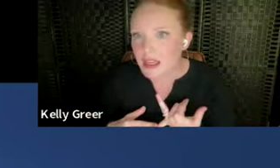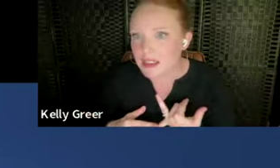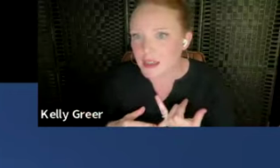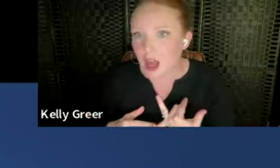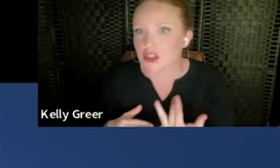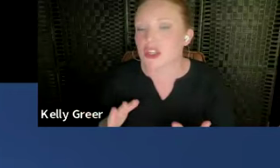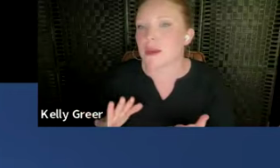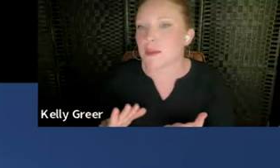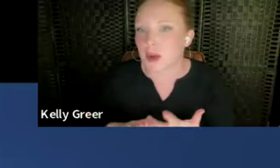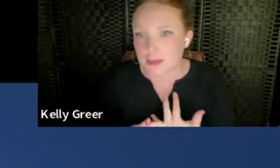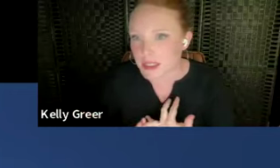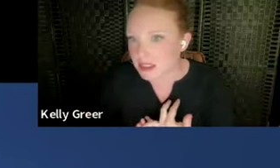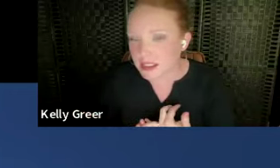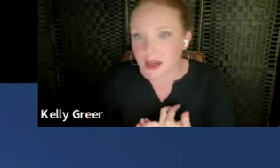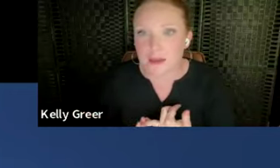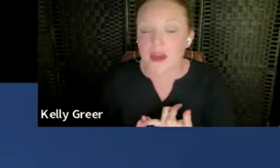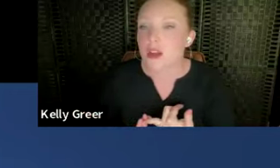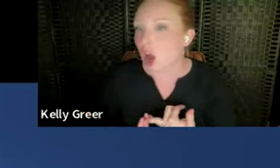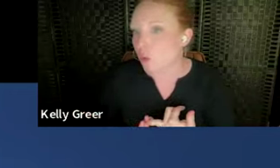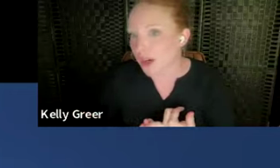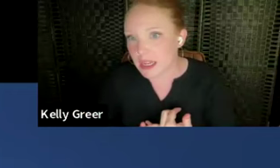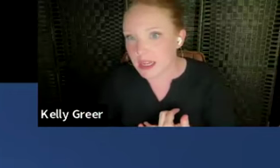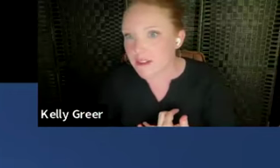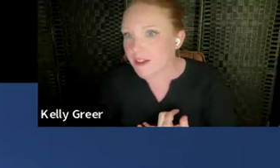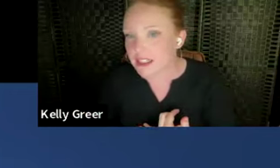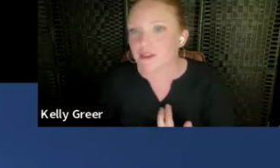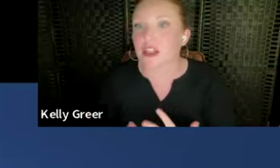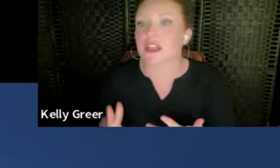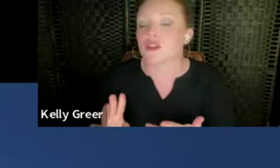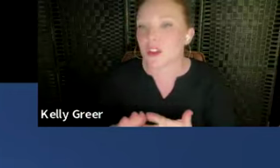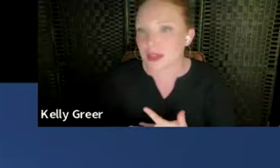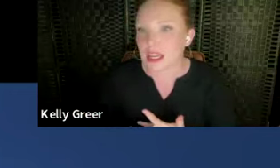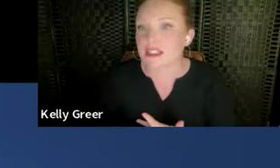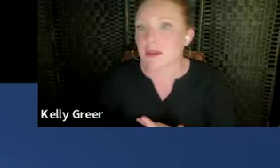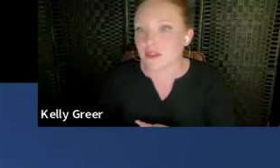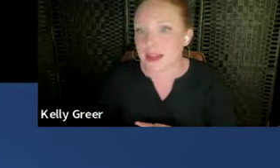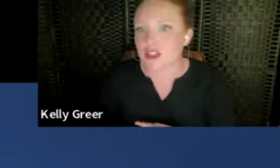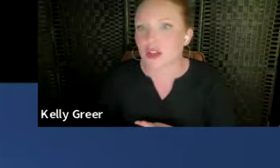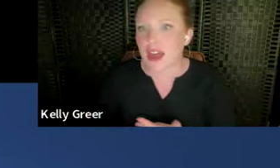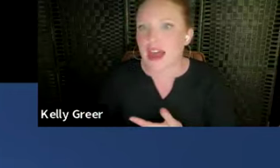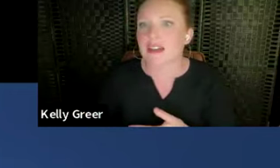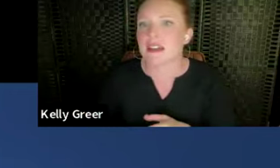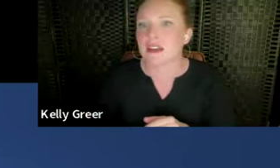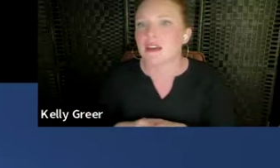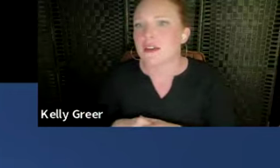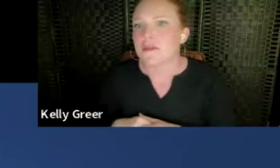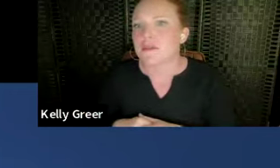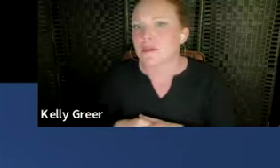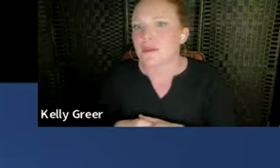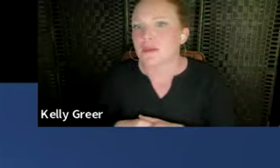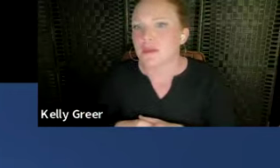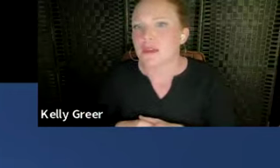delay in technology, maybe perhaps the system not working effectively. So we've been getting some information on that.